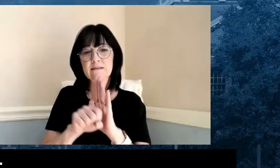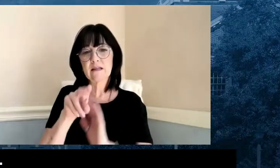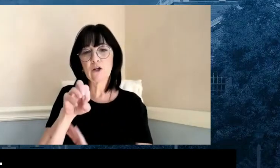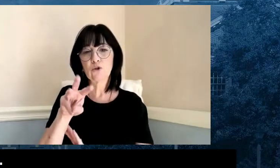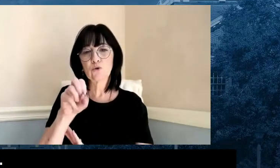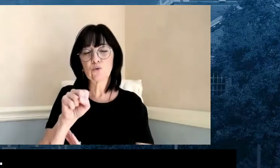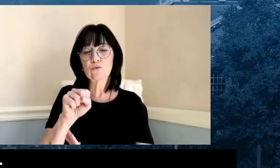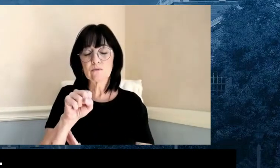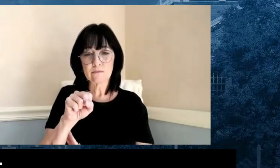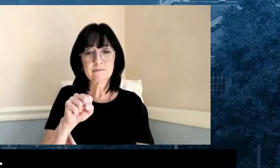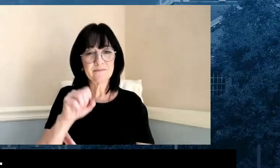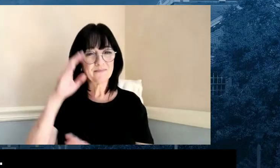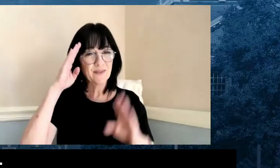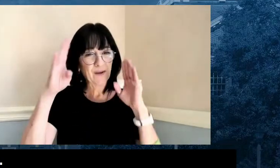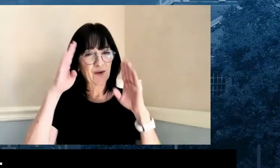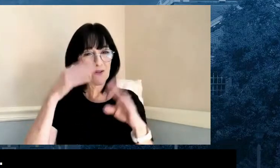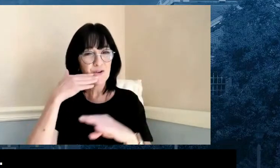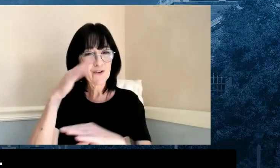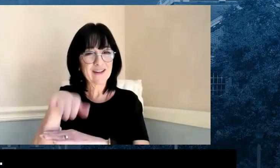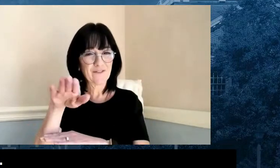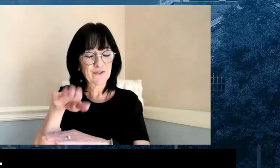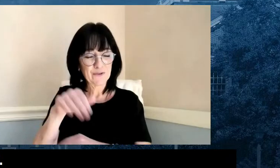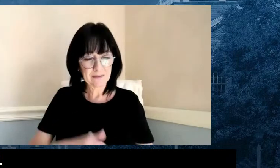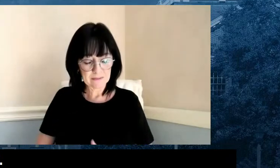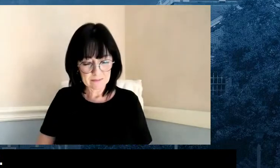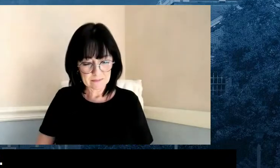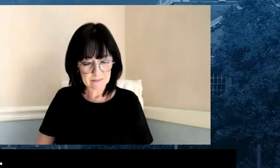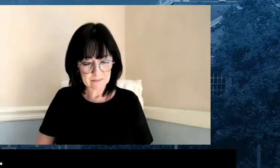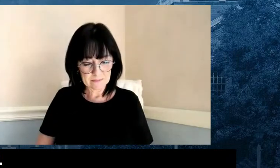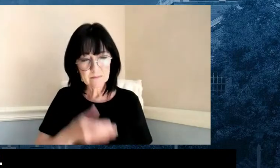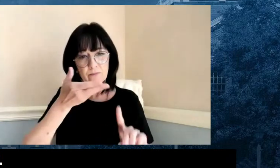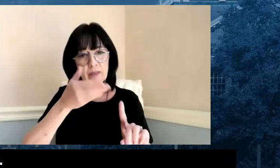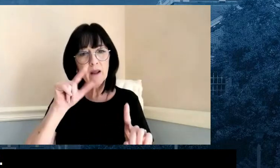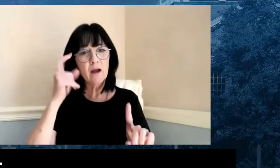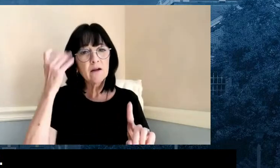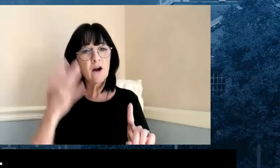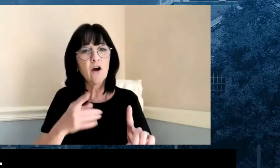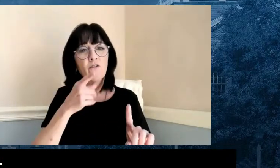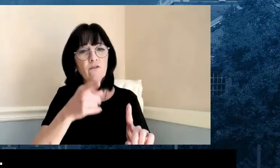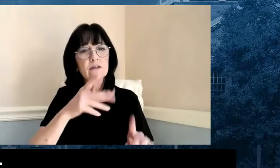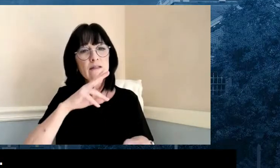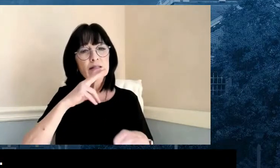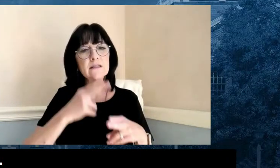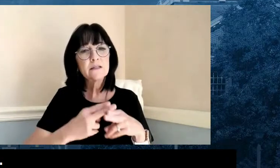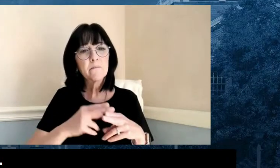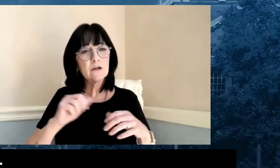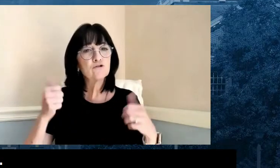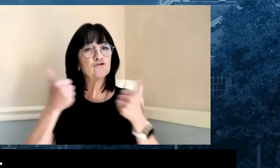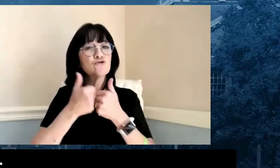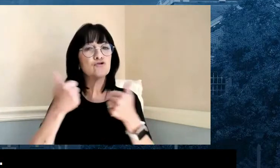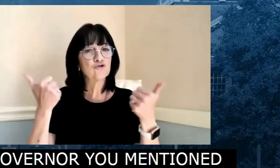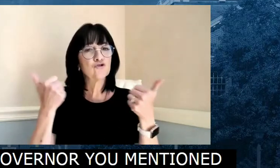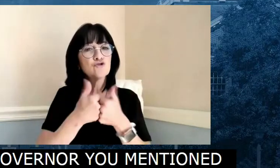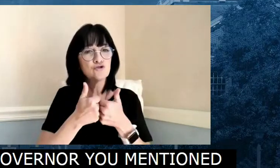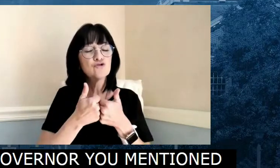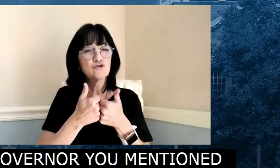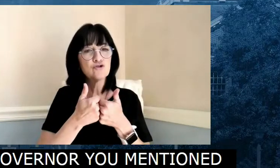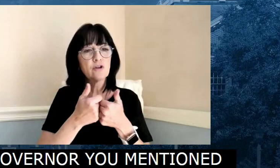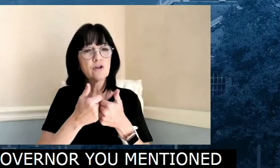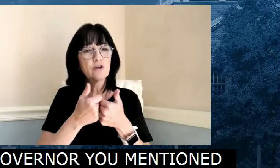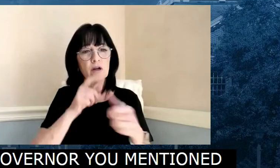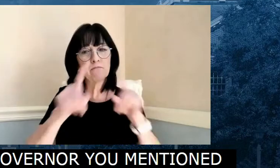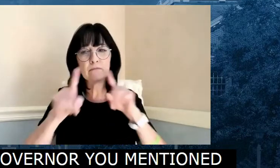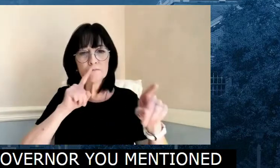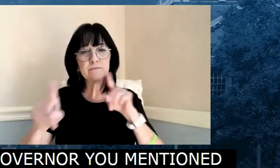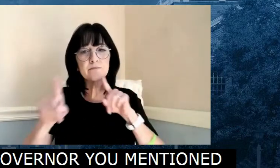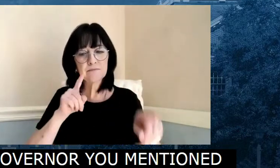Hi, everyone. Good afternoon. Governor, you mentioned the challenges with enforcing this most recent change.